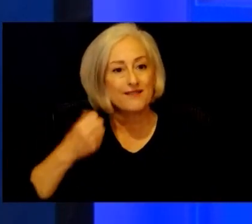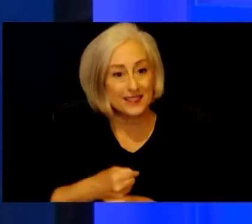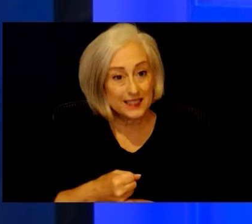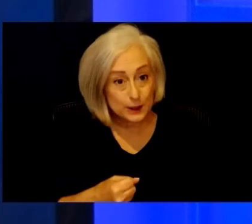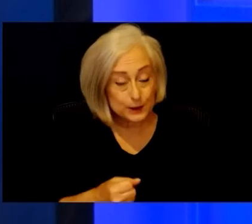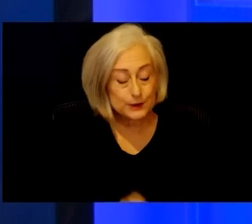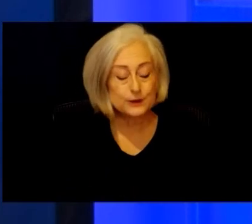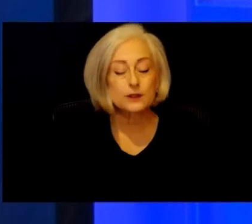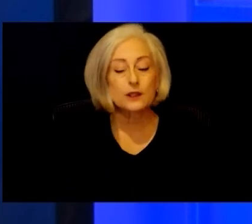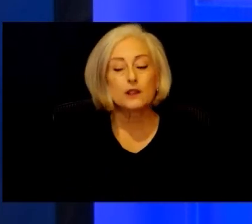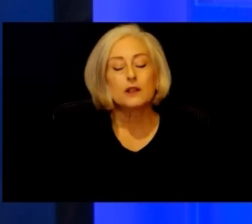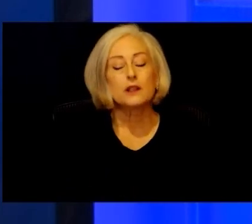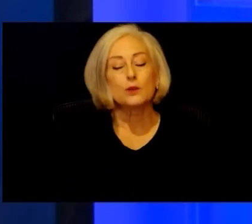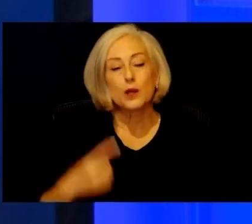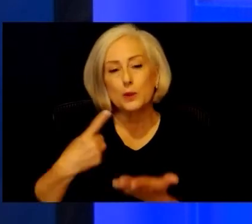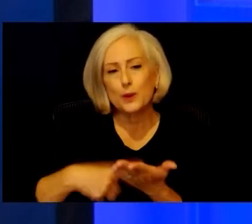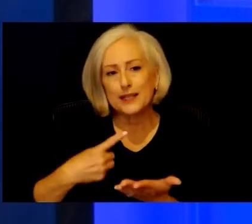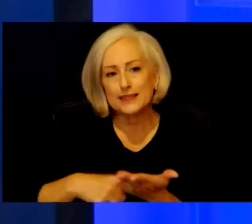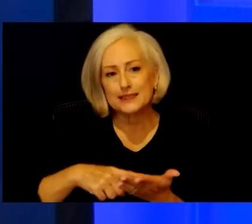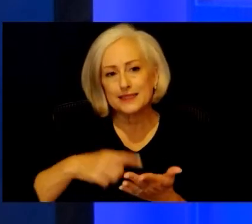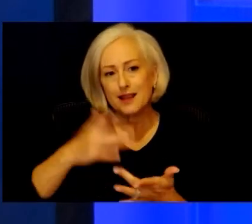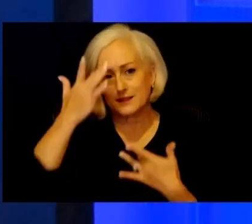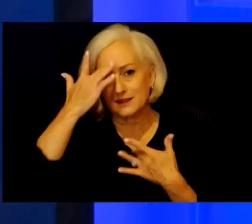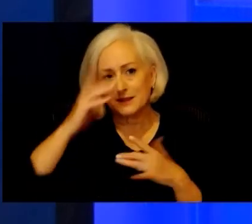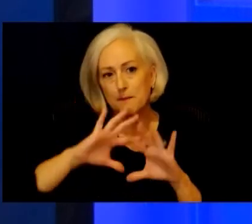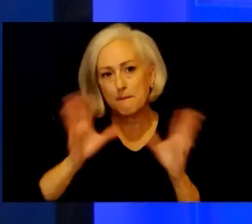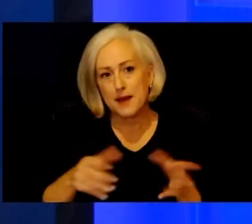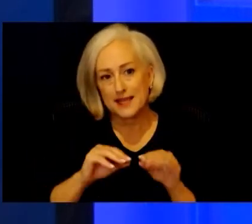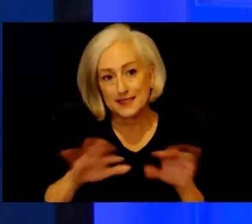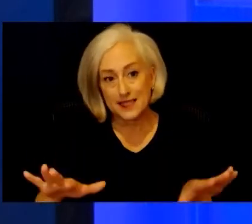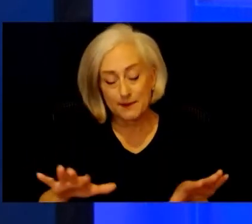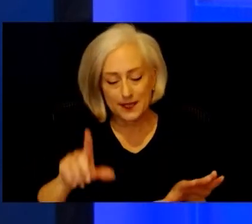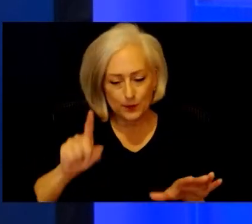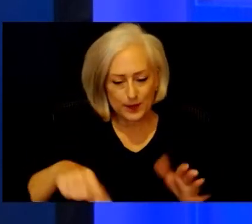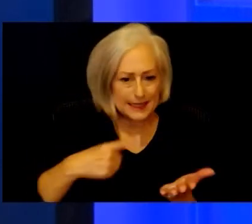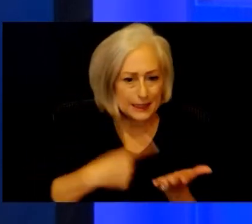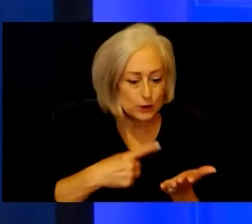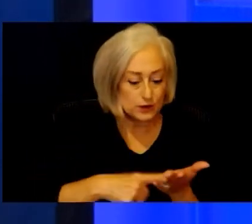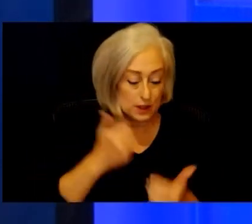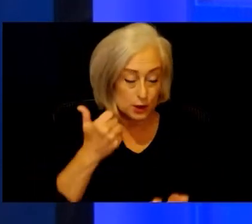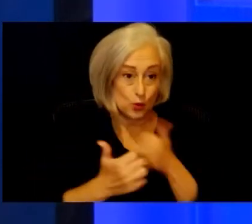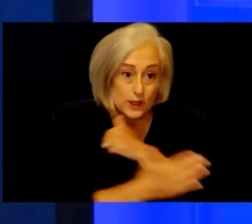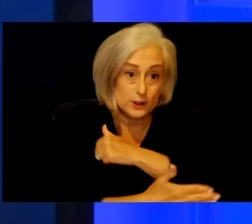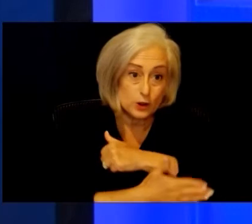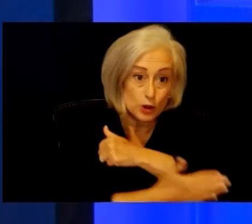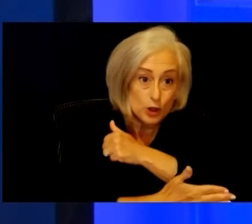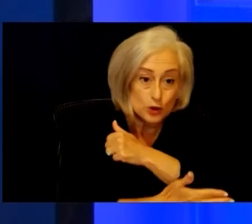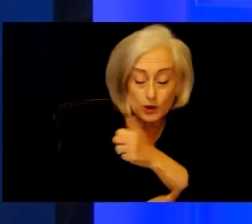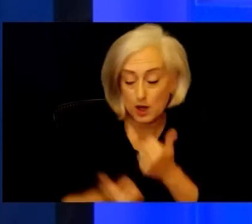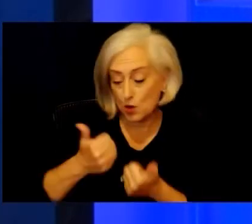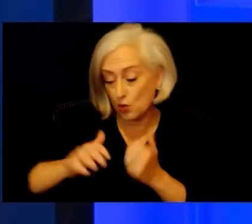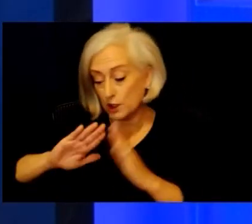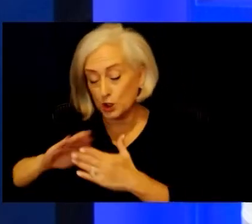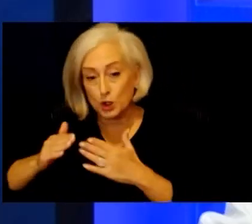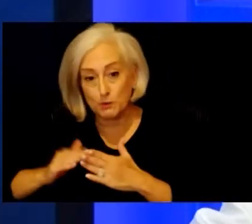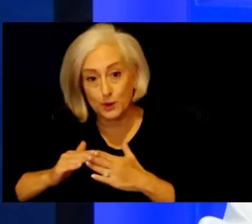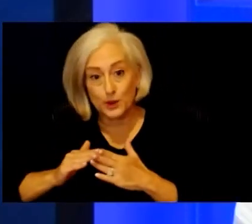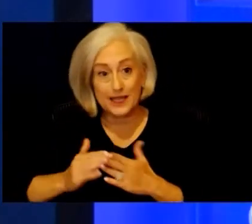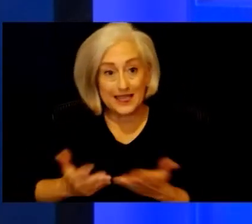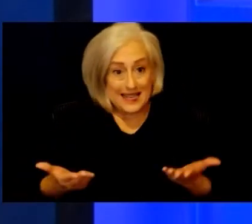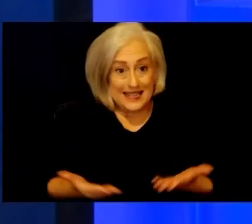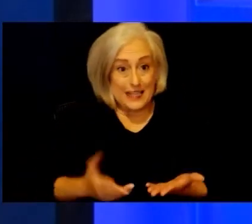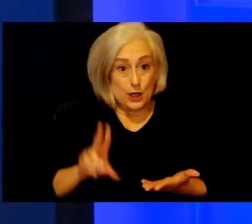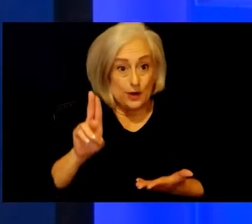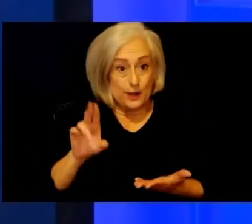about the pandemic, I think we have to understand what country or community are we in, because it's vastly different for us here in the United States, say, compared to some of